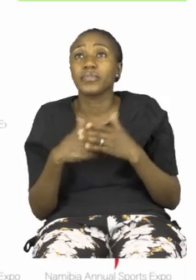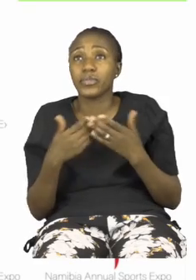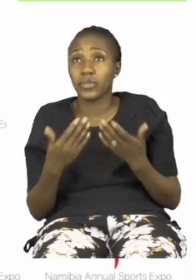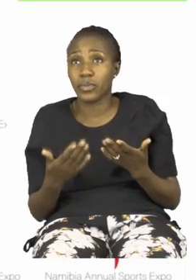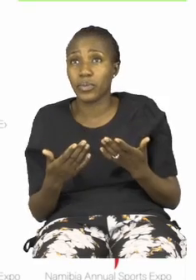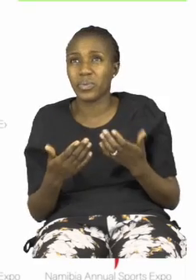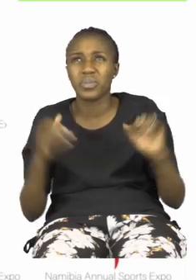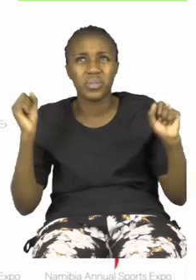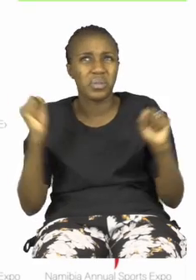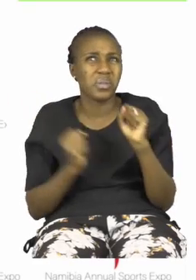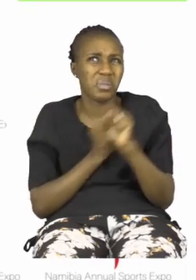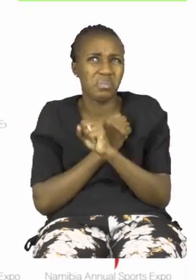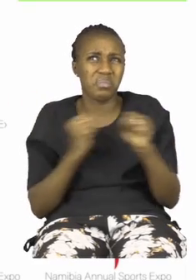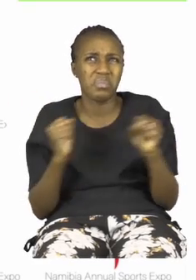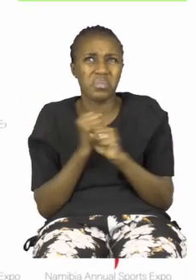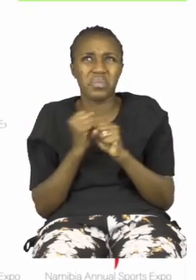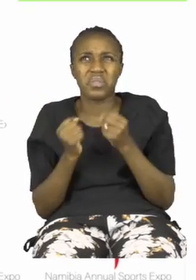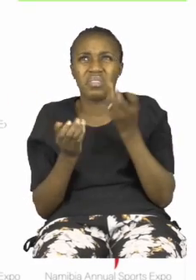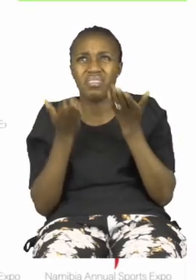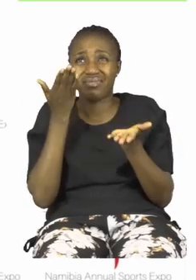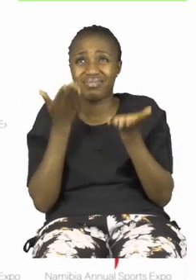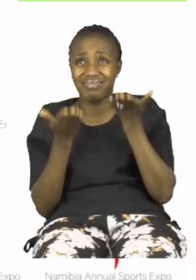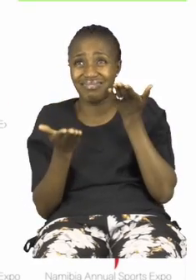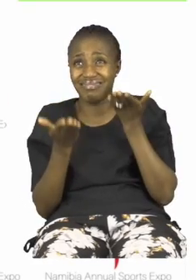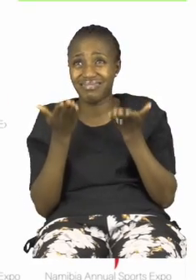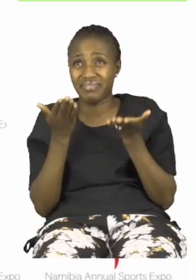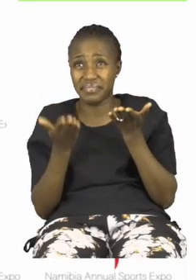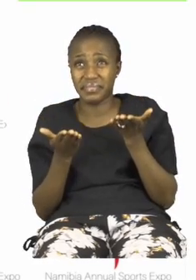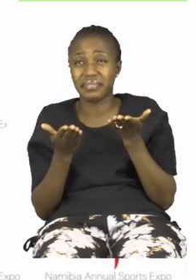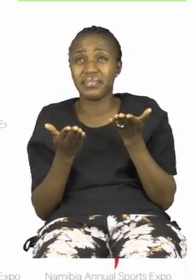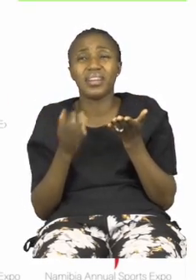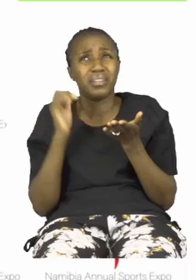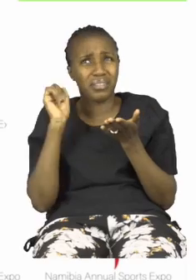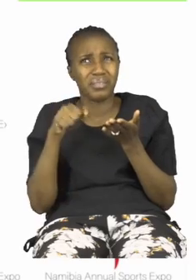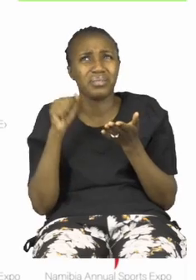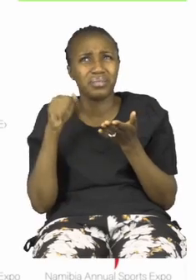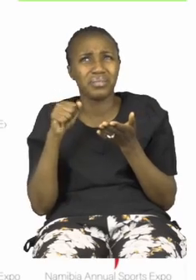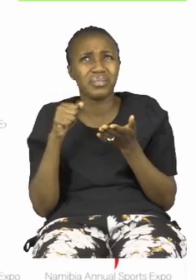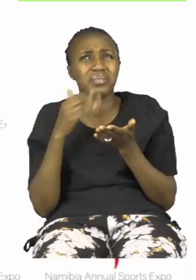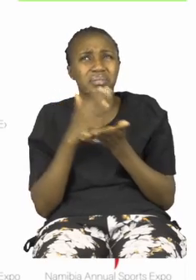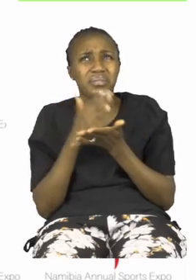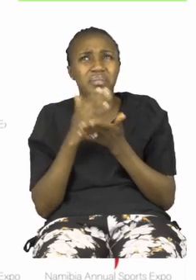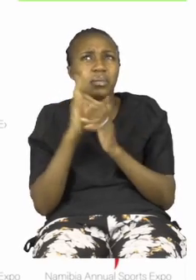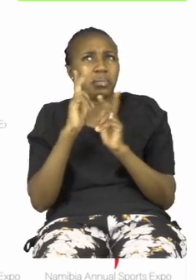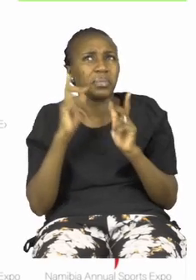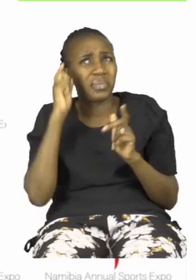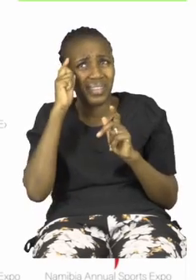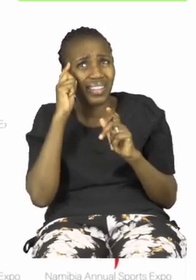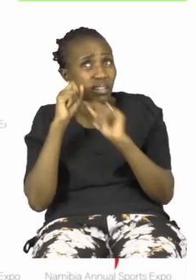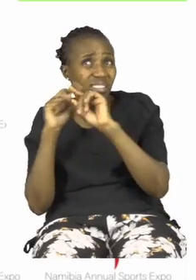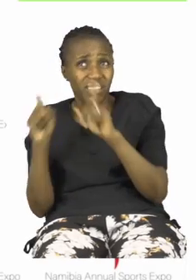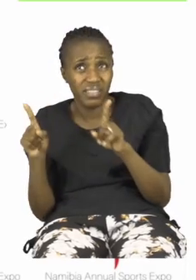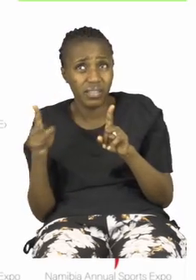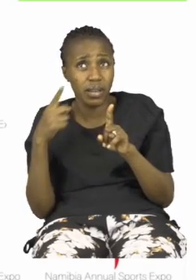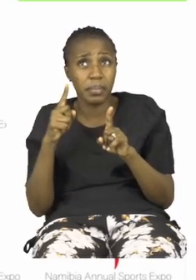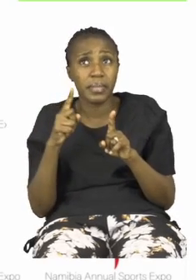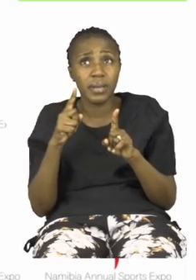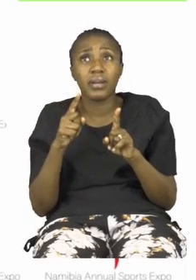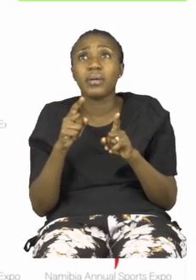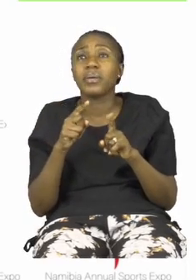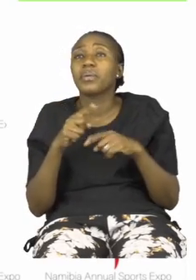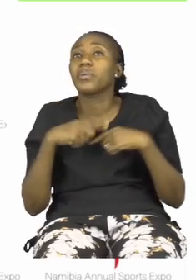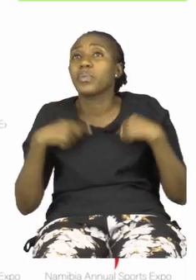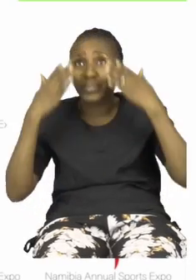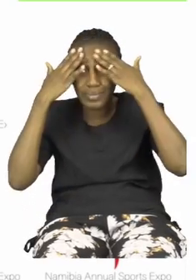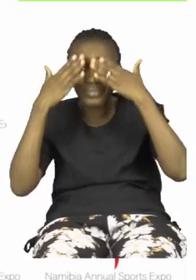compare those stereotypes. They are out there, of course, but you can't compare that to the professional scene. It's just like if you take